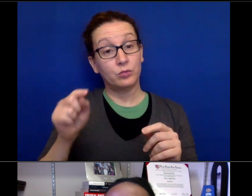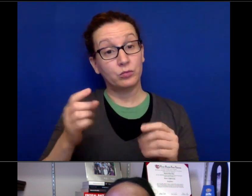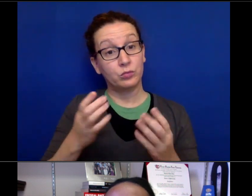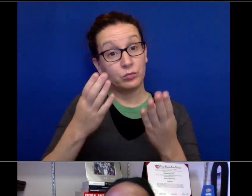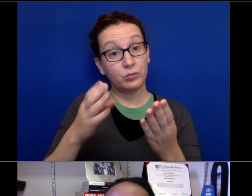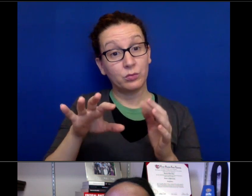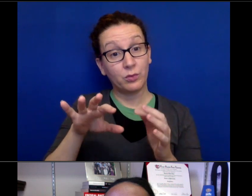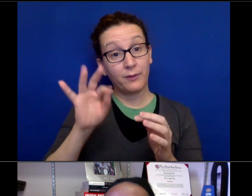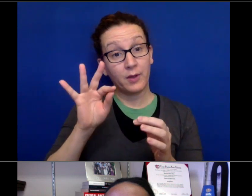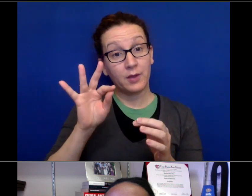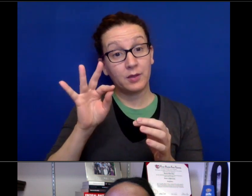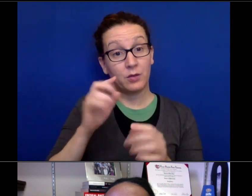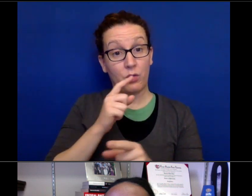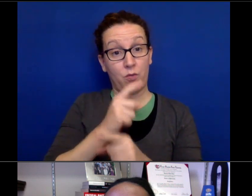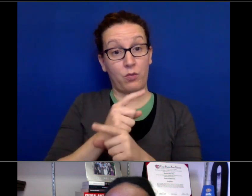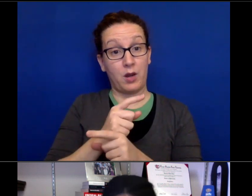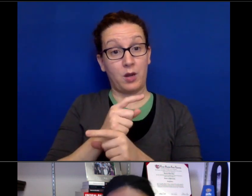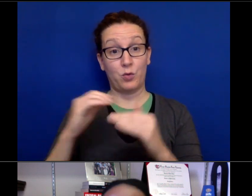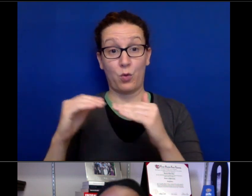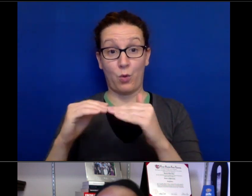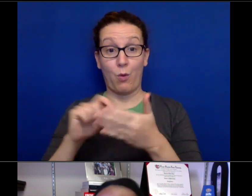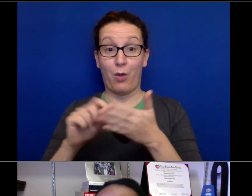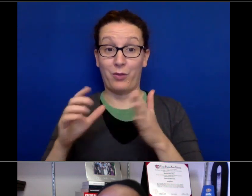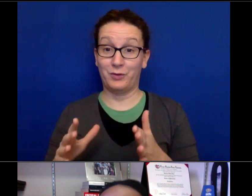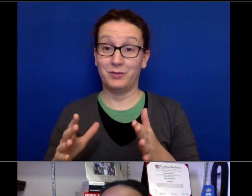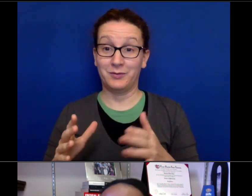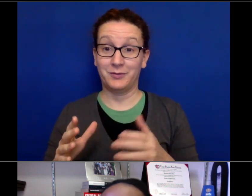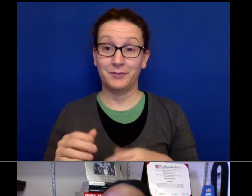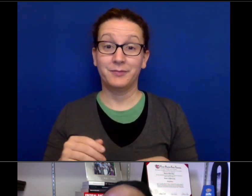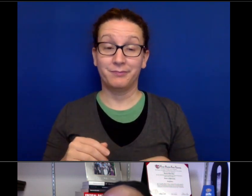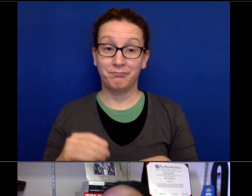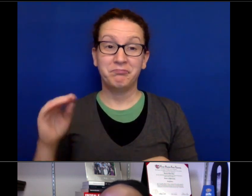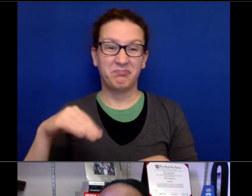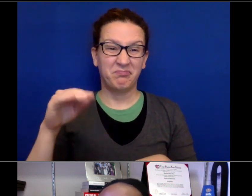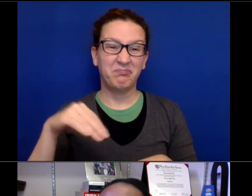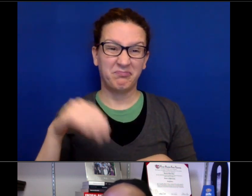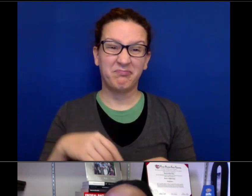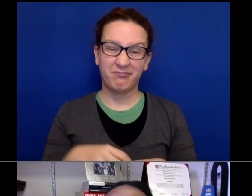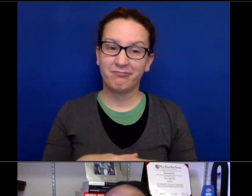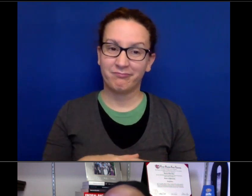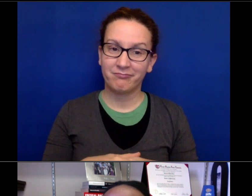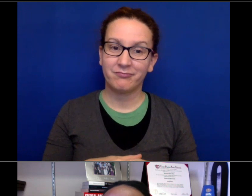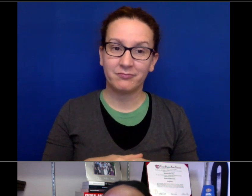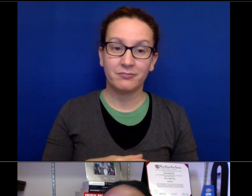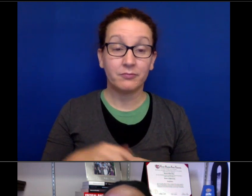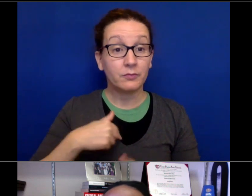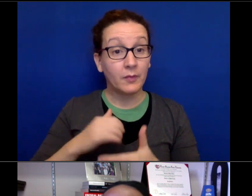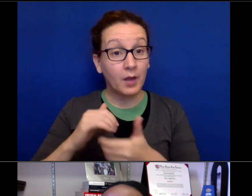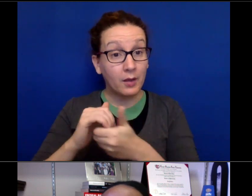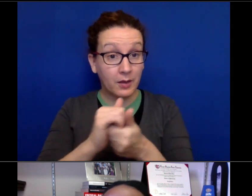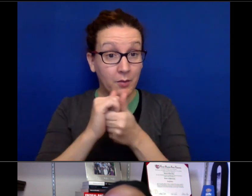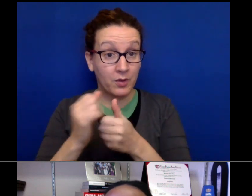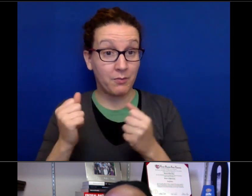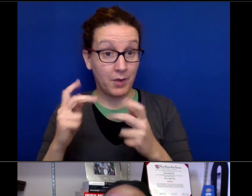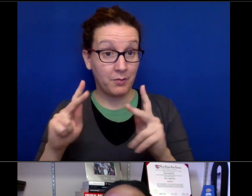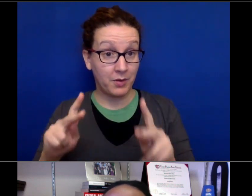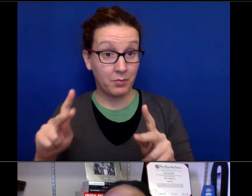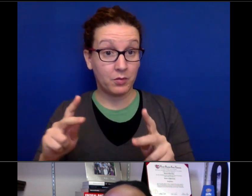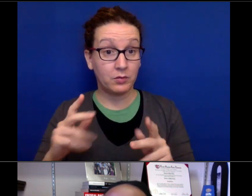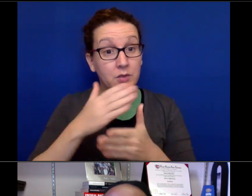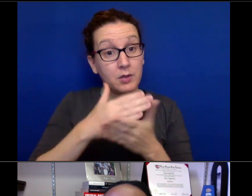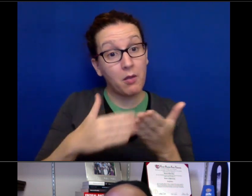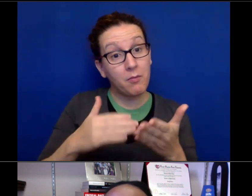finding the right co-authors. And I found I collaborated with lots of people. Some